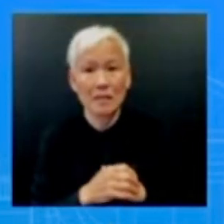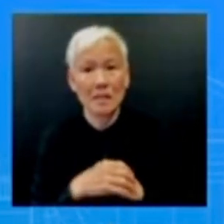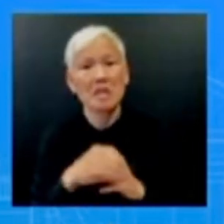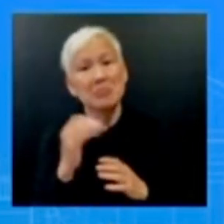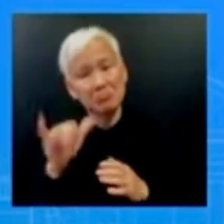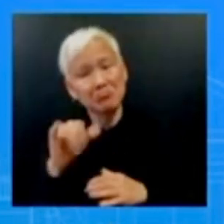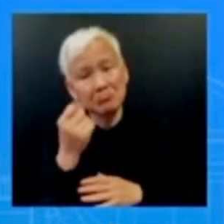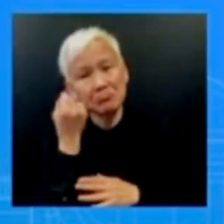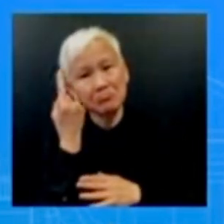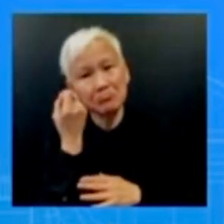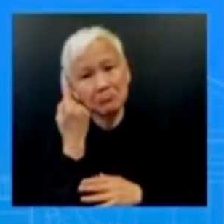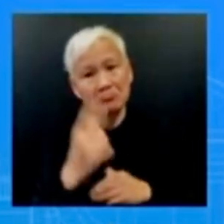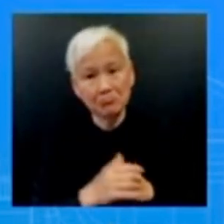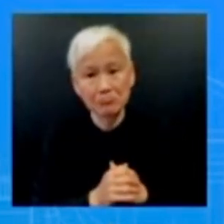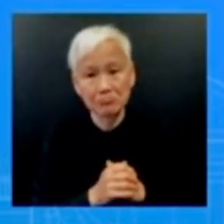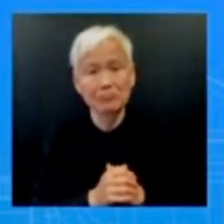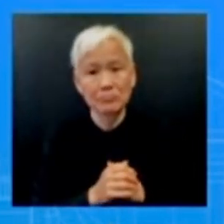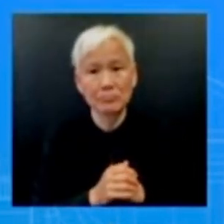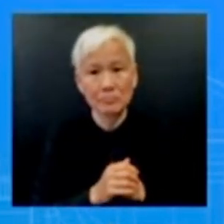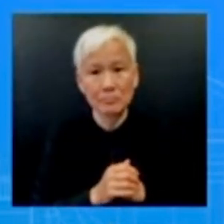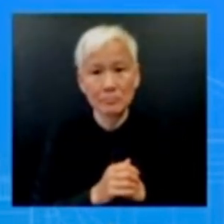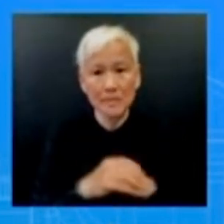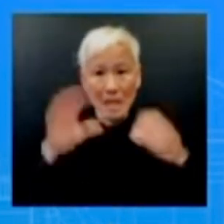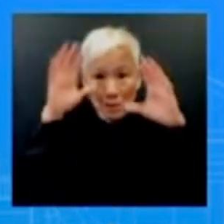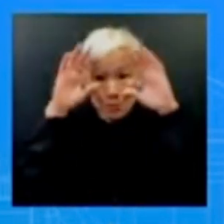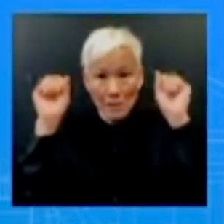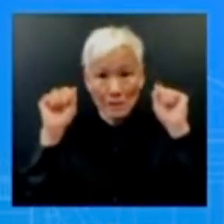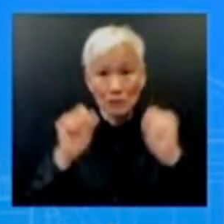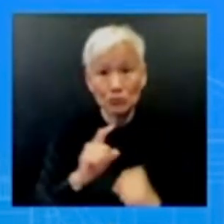So, look, the president has been very clear when it comes